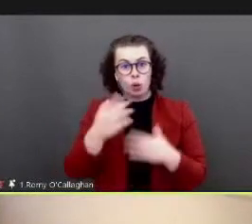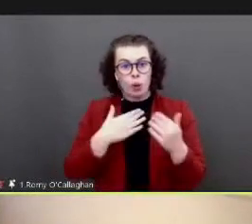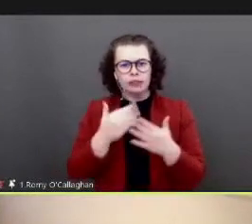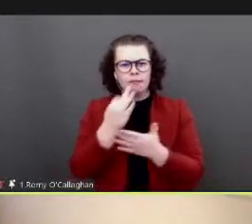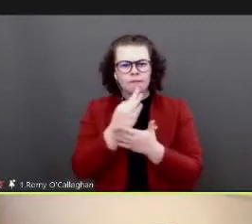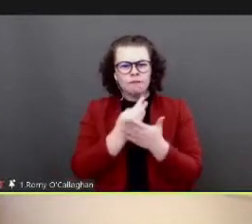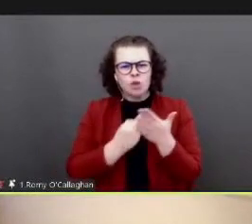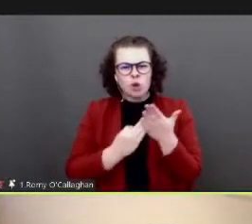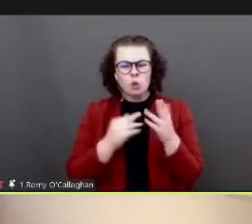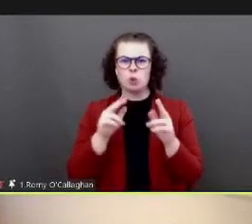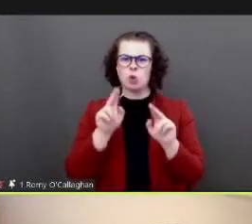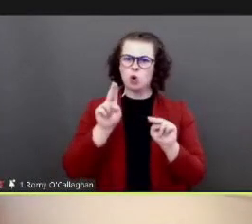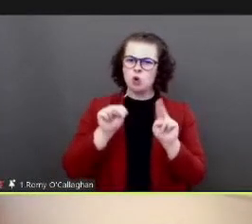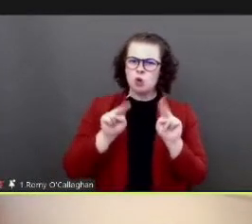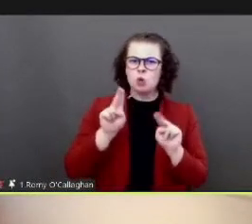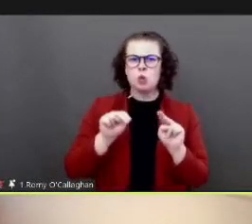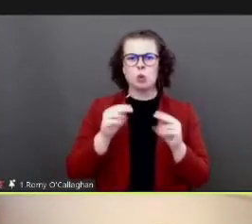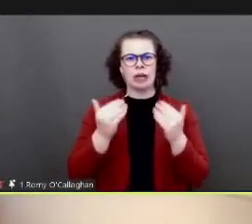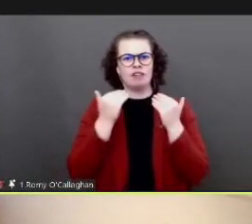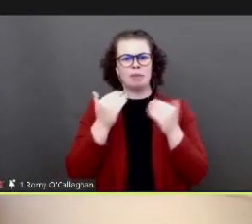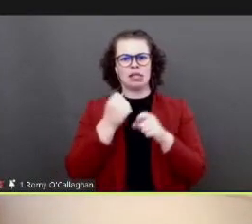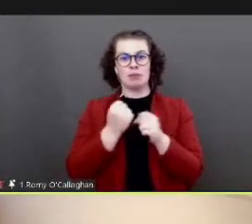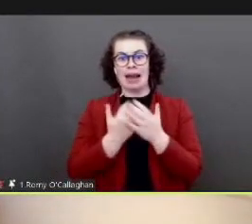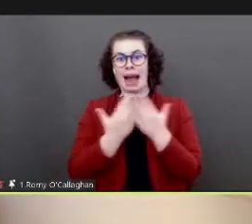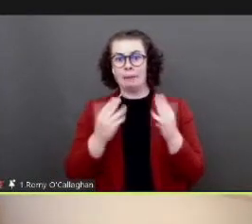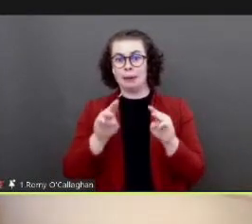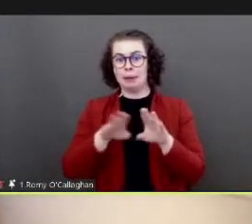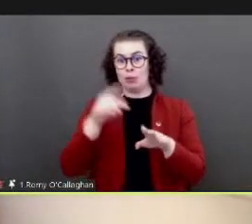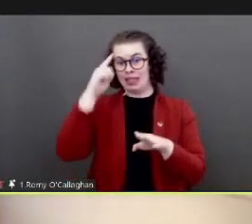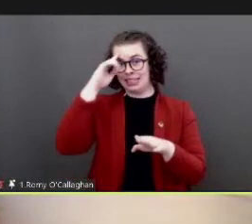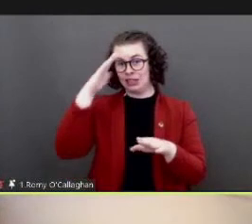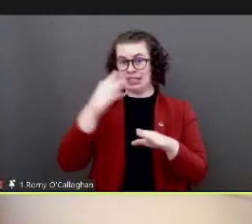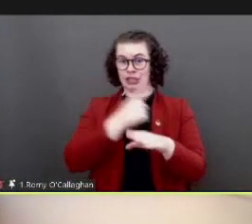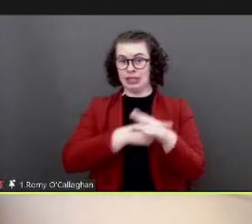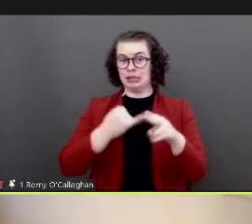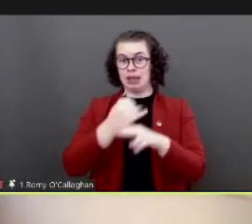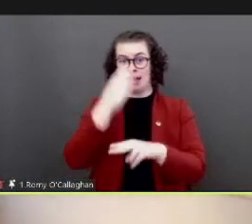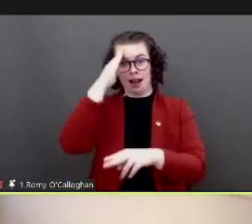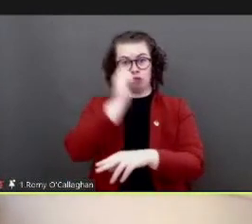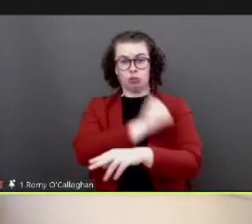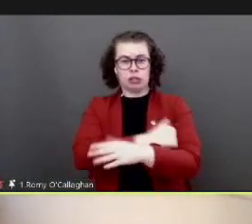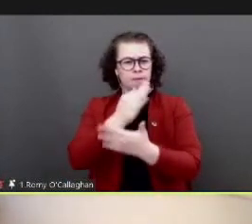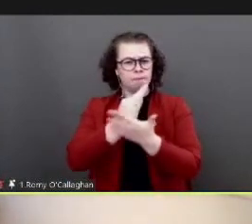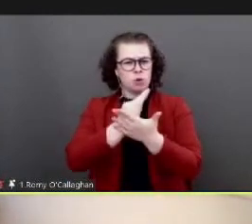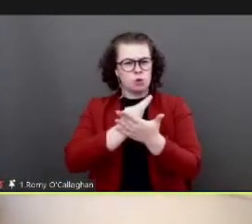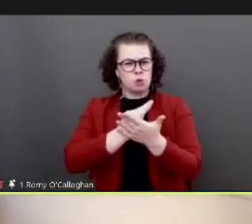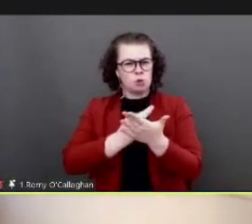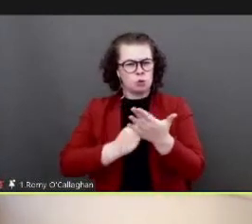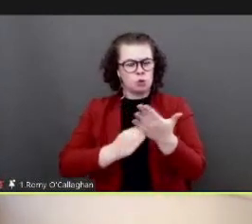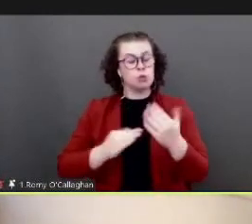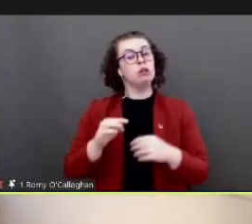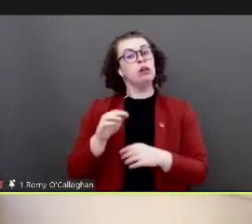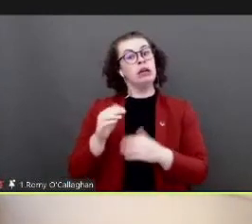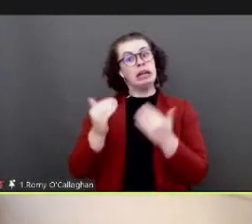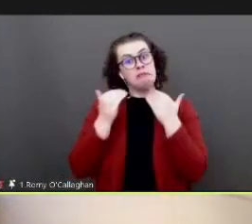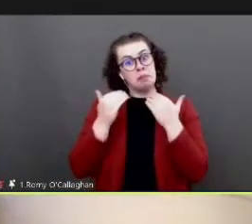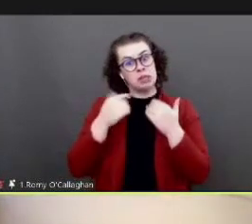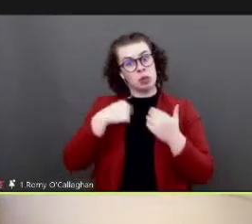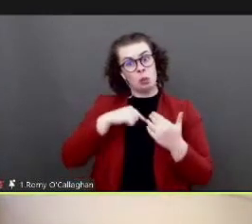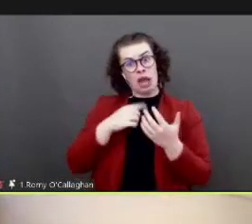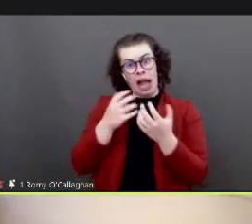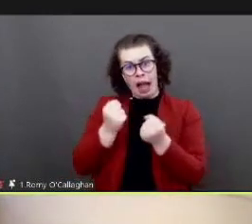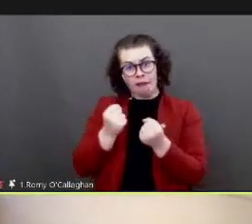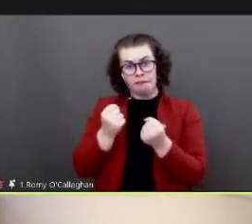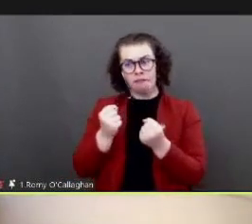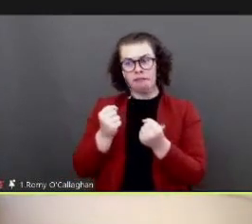many people there are with intellectual disabilities in Irish prisons. The data that does exist is even